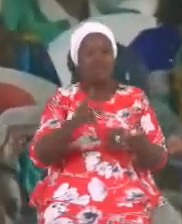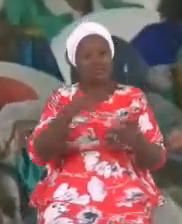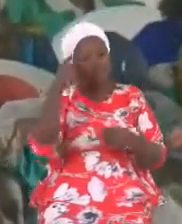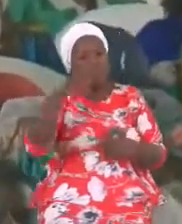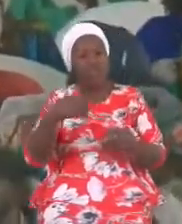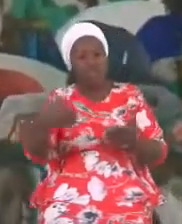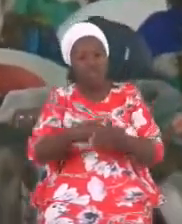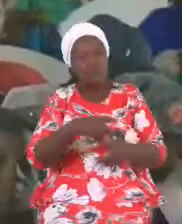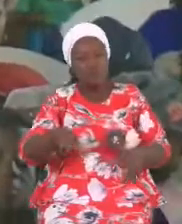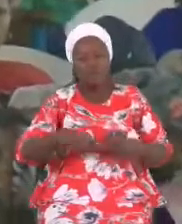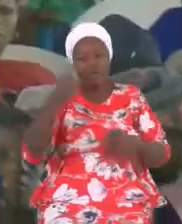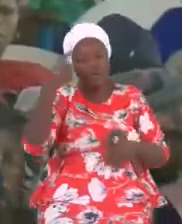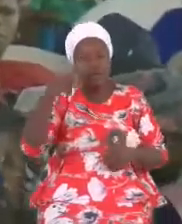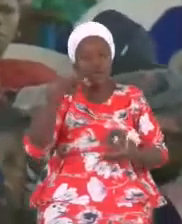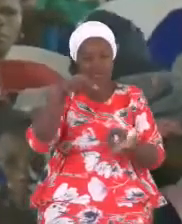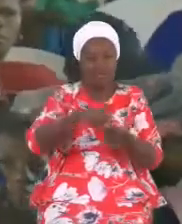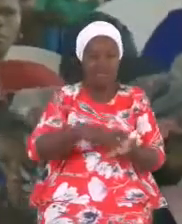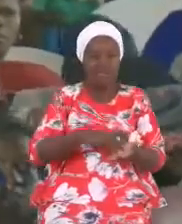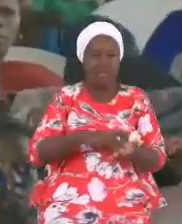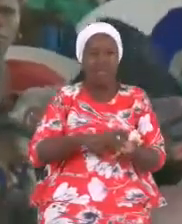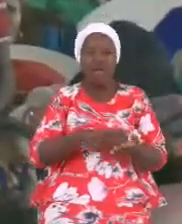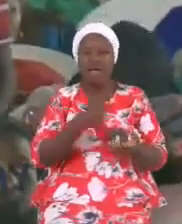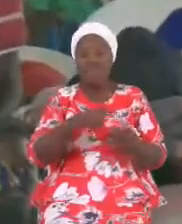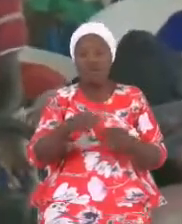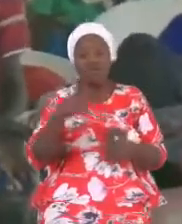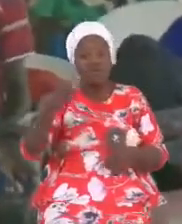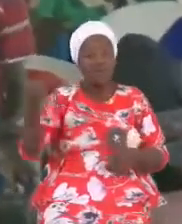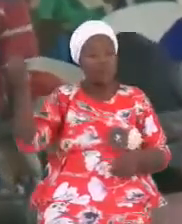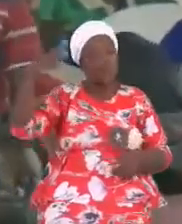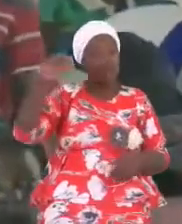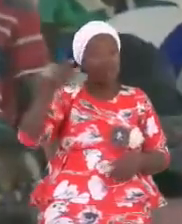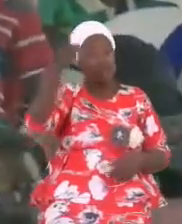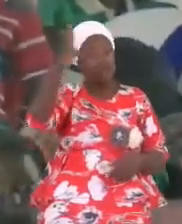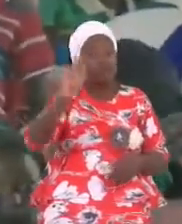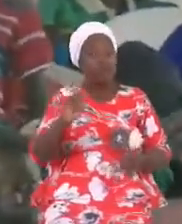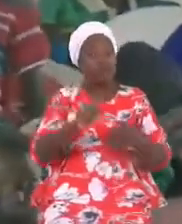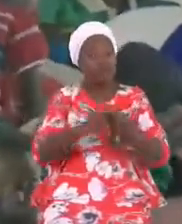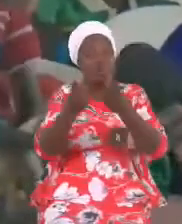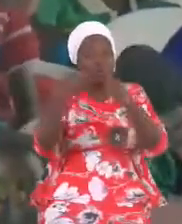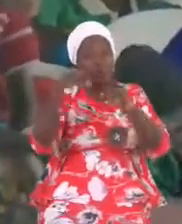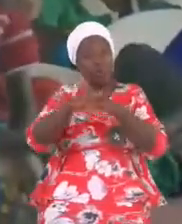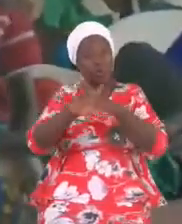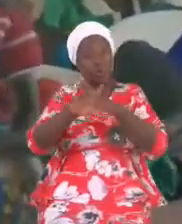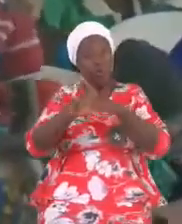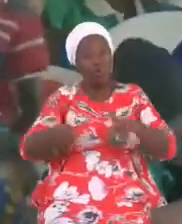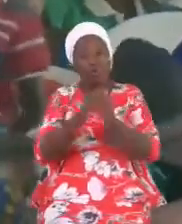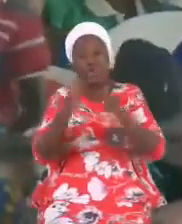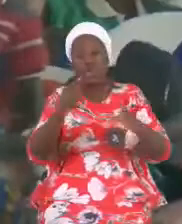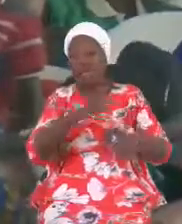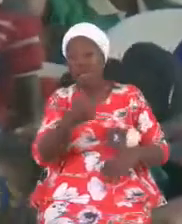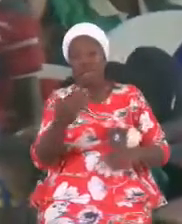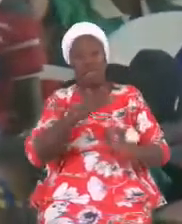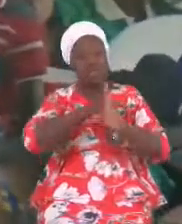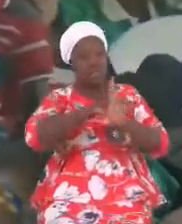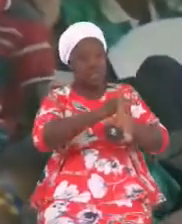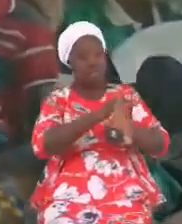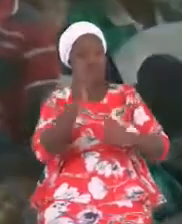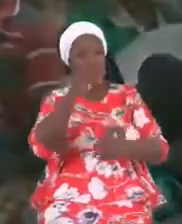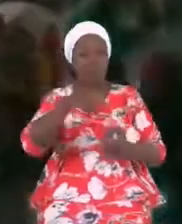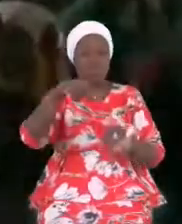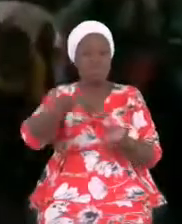the grace of God to come into your life without any hindrance, you will stand